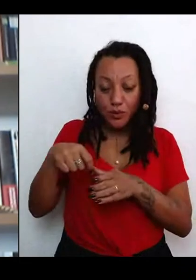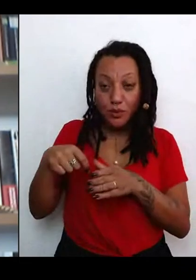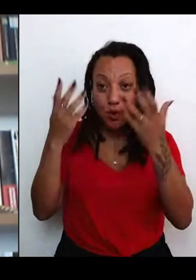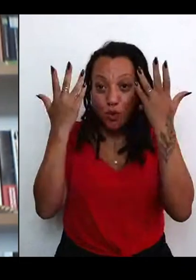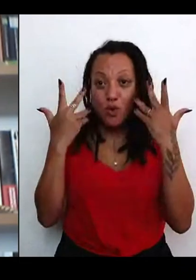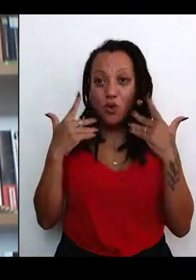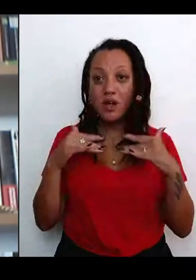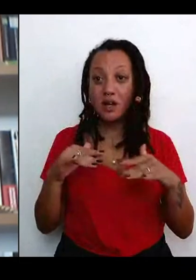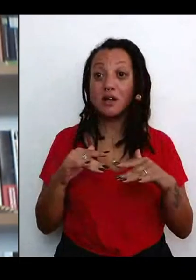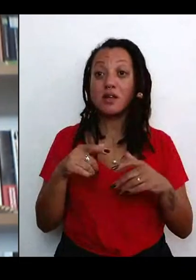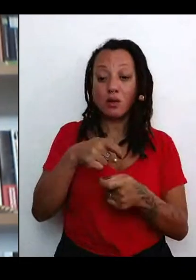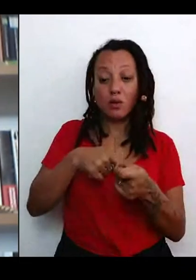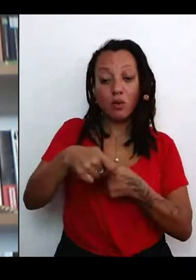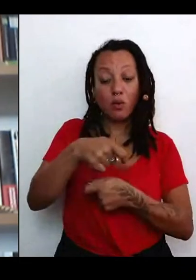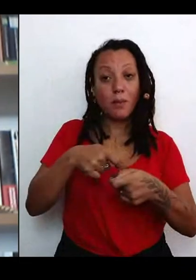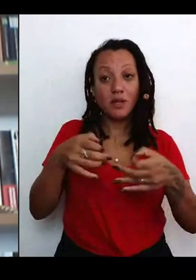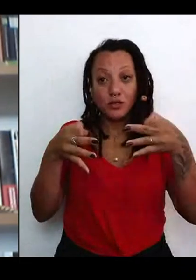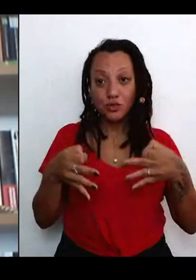foreign